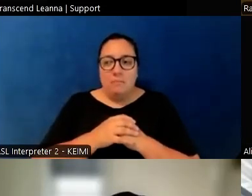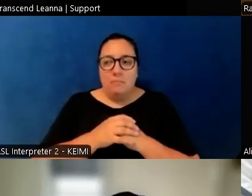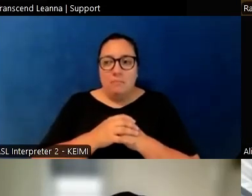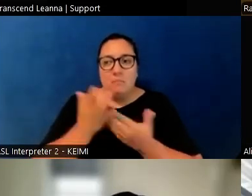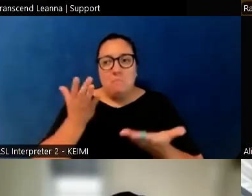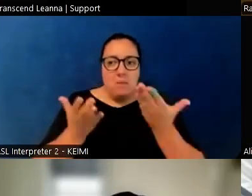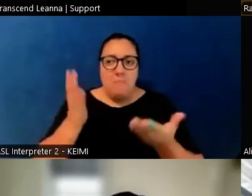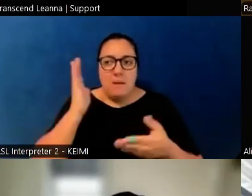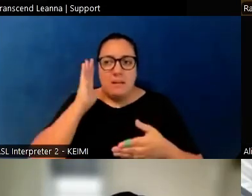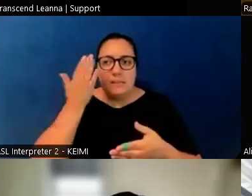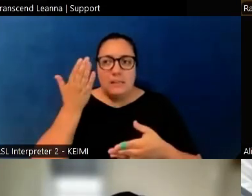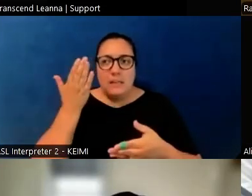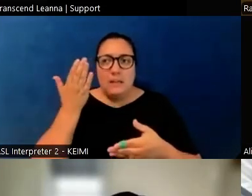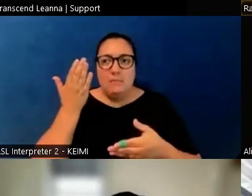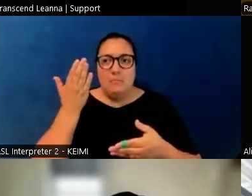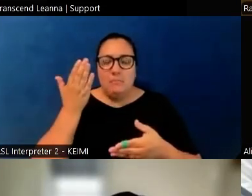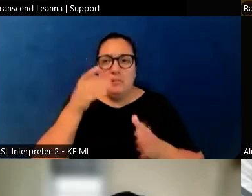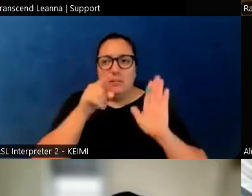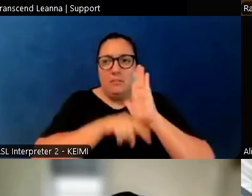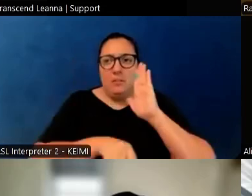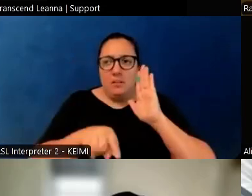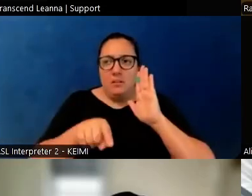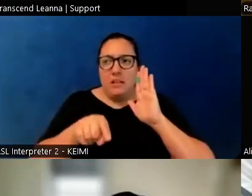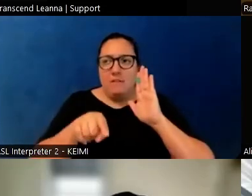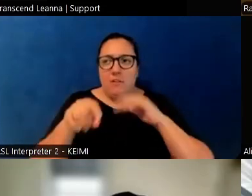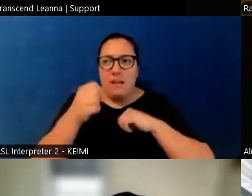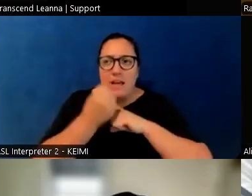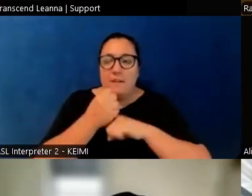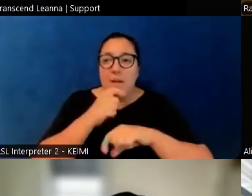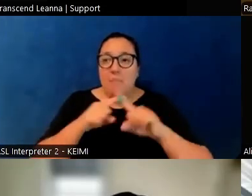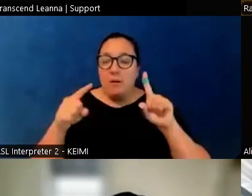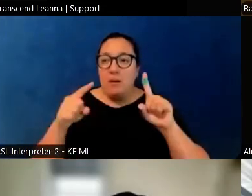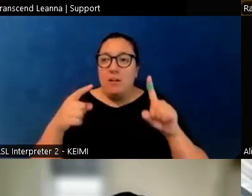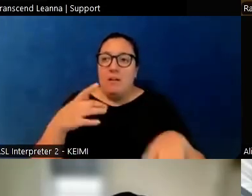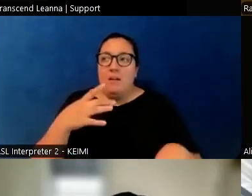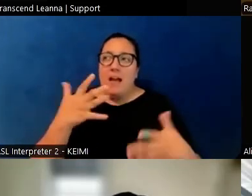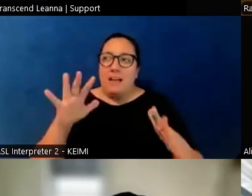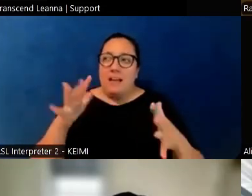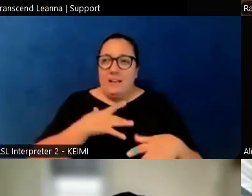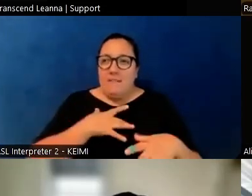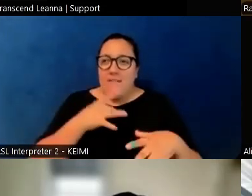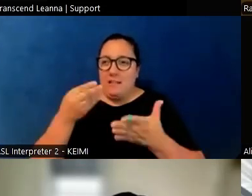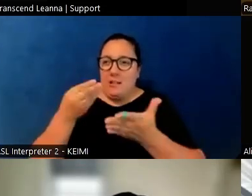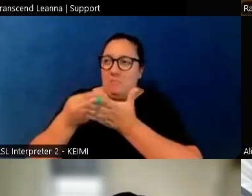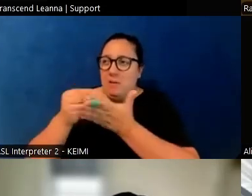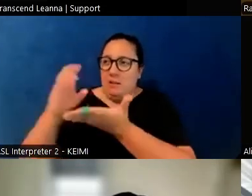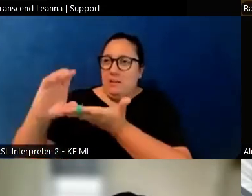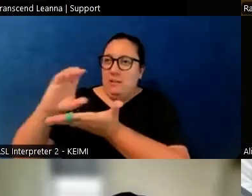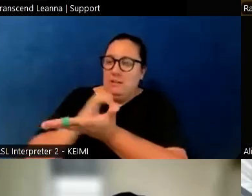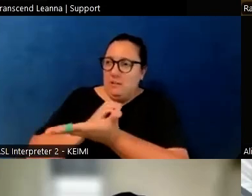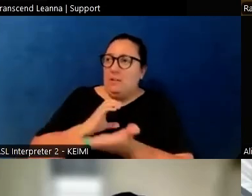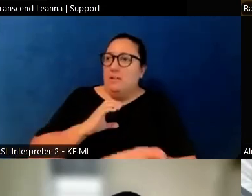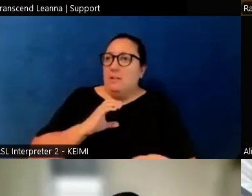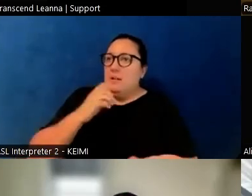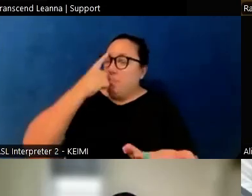guy here for a minute. But it's like I kind of like the fact that money that I get is because